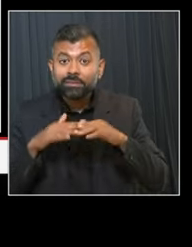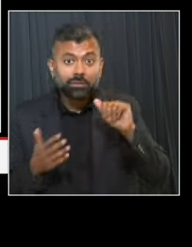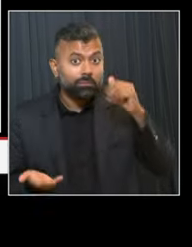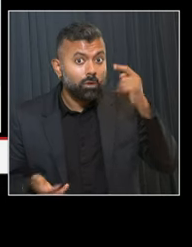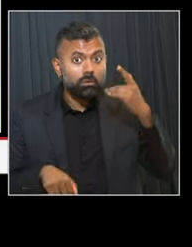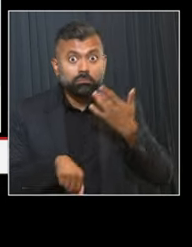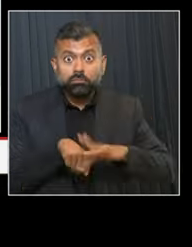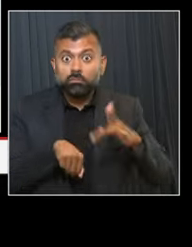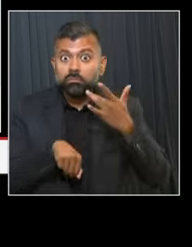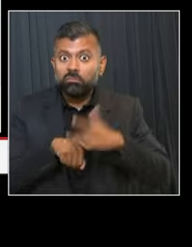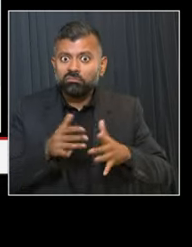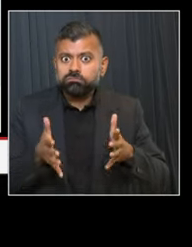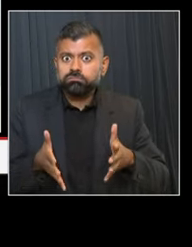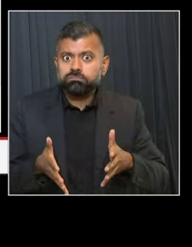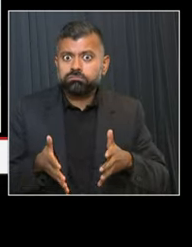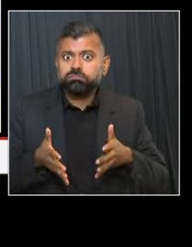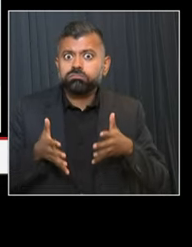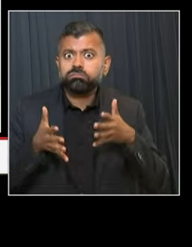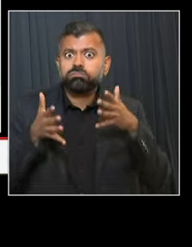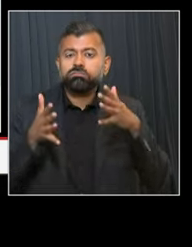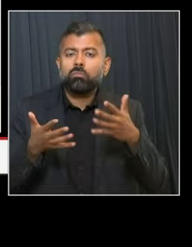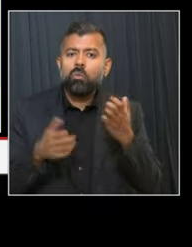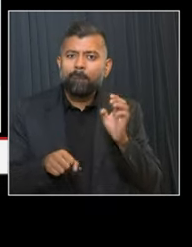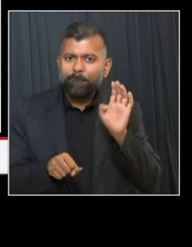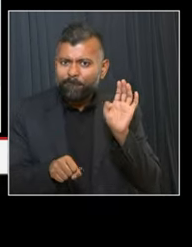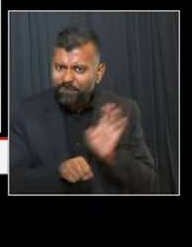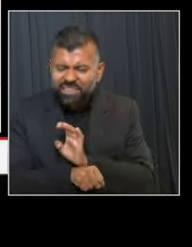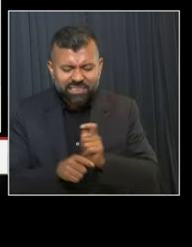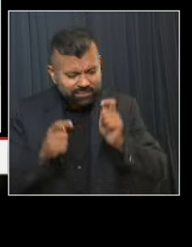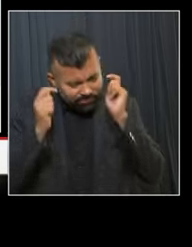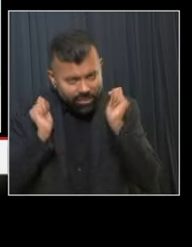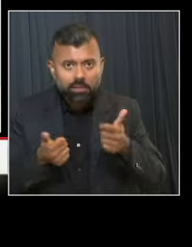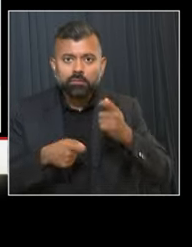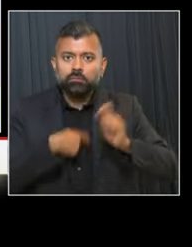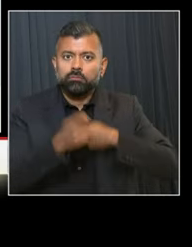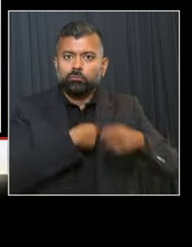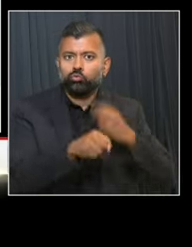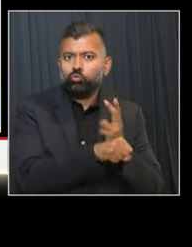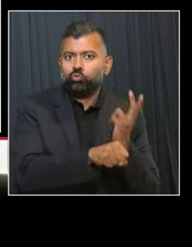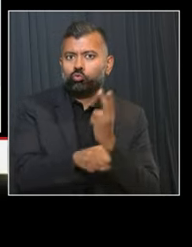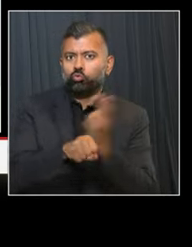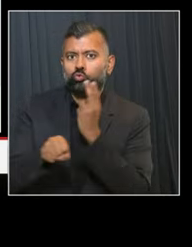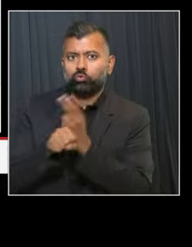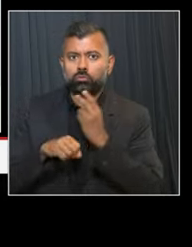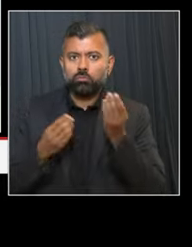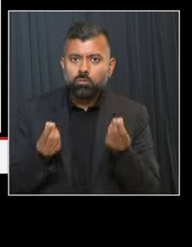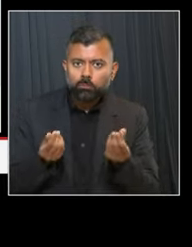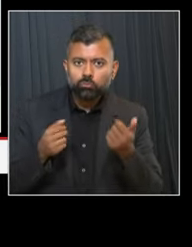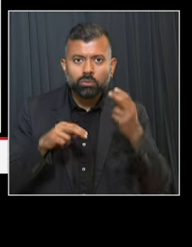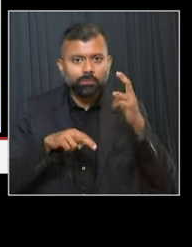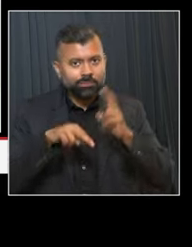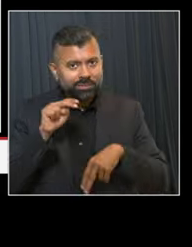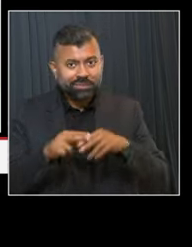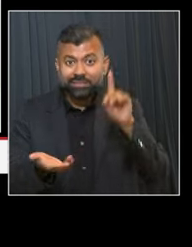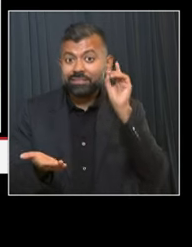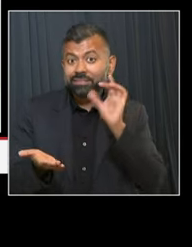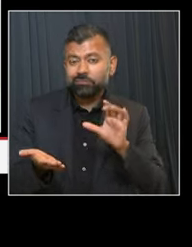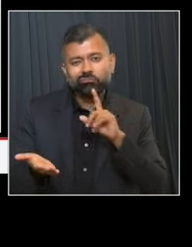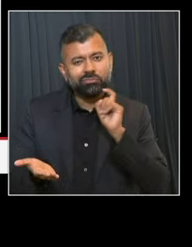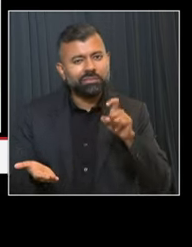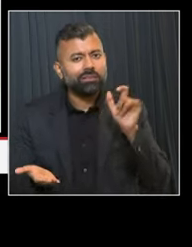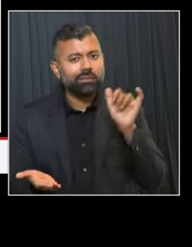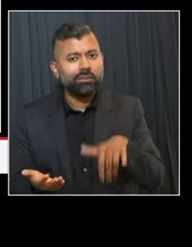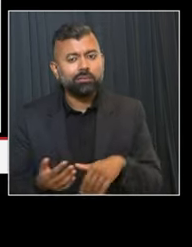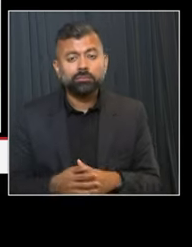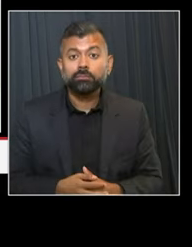in particular, ones that would fill that office space and fill the job opportunities from federal workers that are reeling from